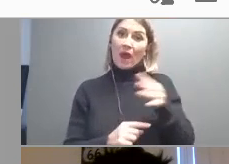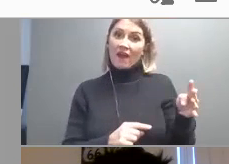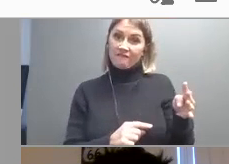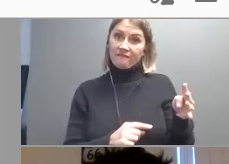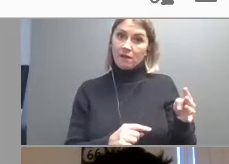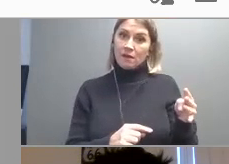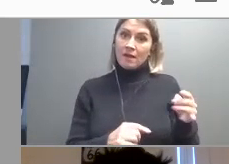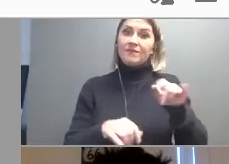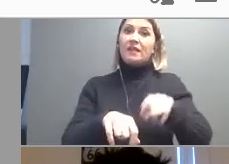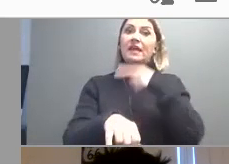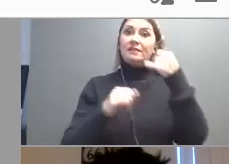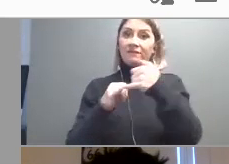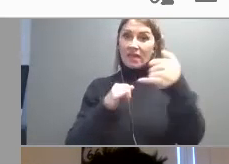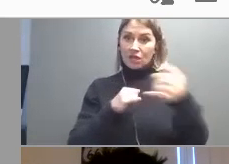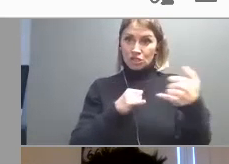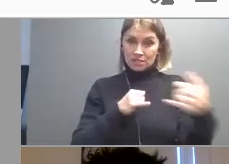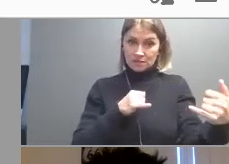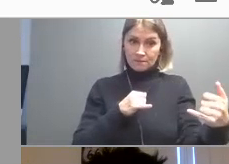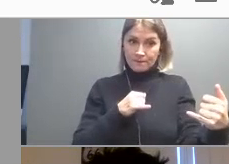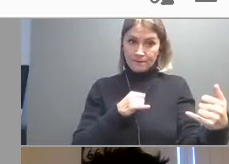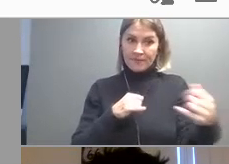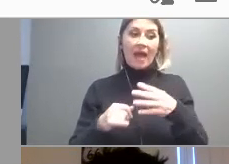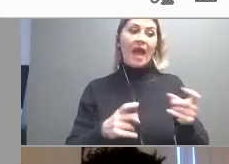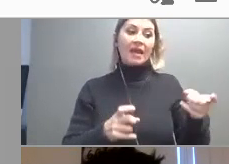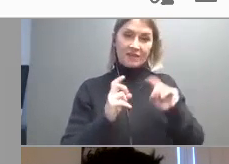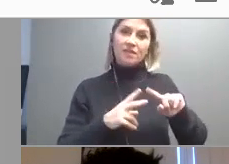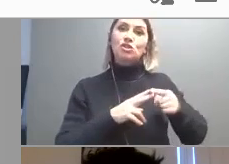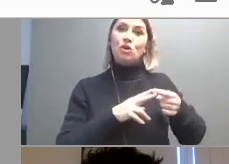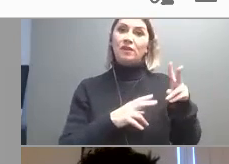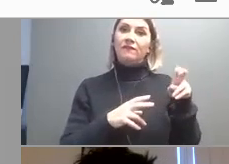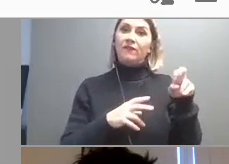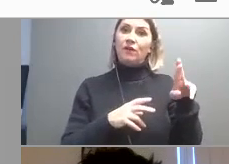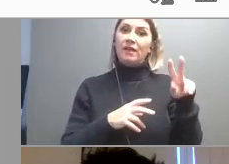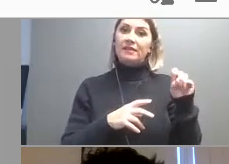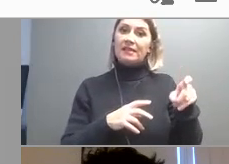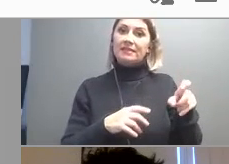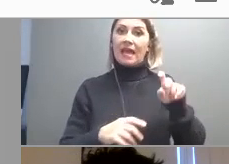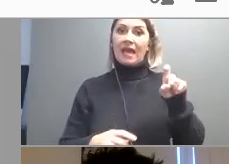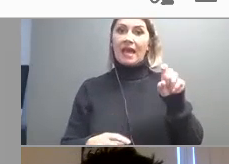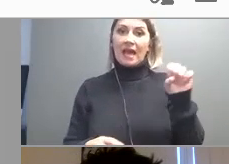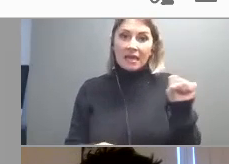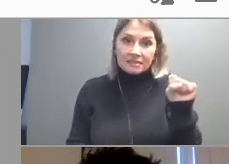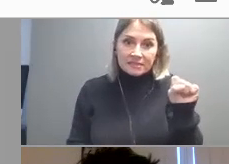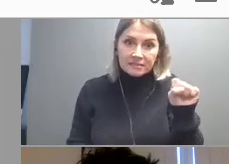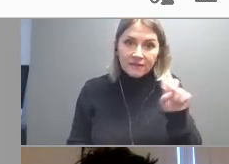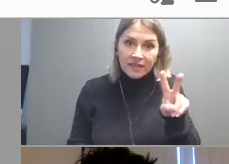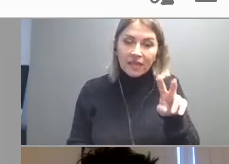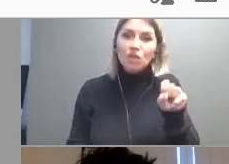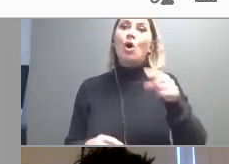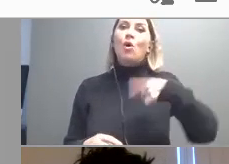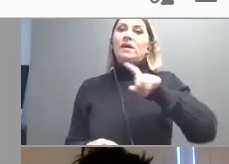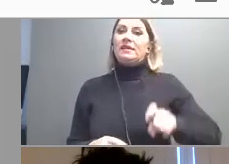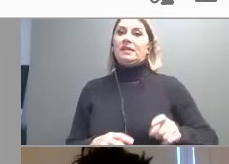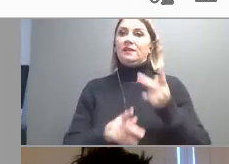given the length of the edges, and given a starting vertex S that belongs to the set V, what we need to figure